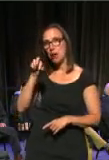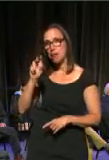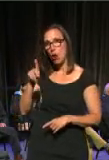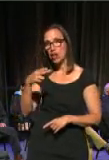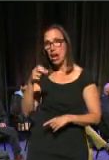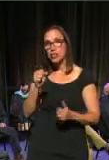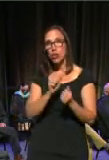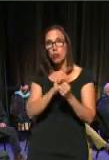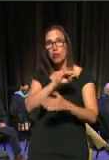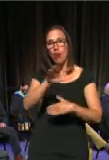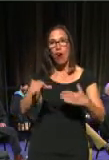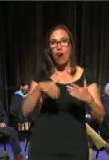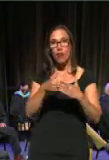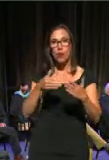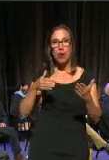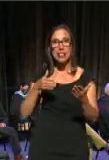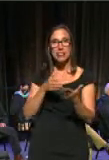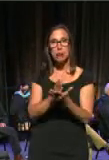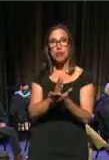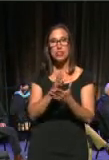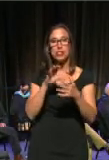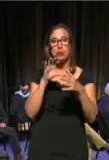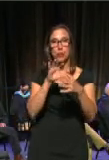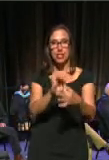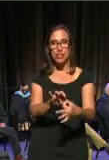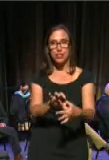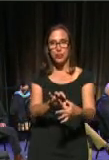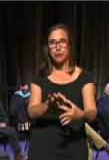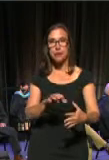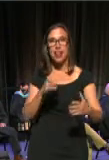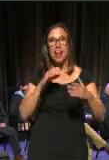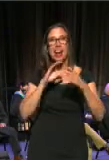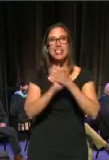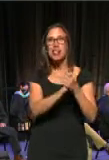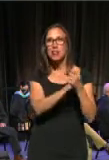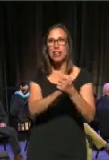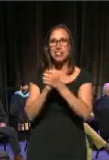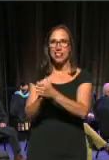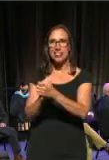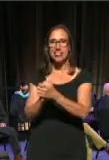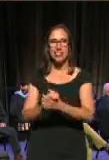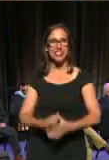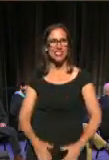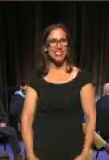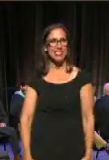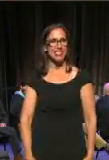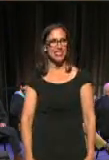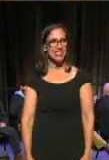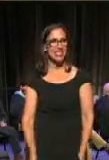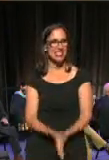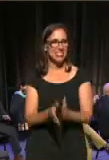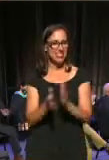School with all the rights and privileges pertaining thereunto. Congratulations.